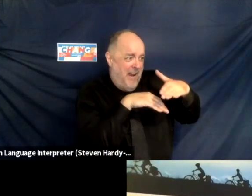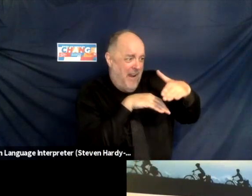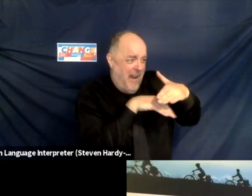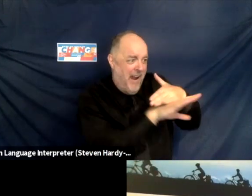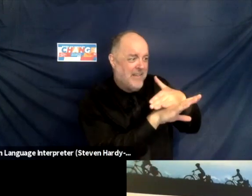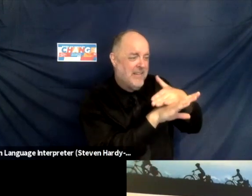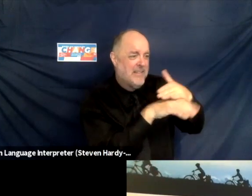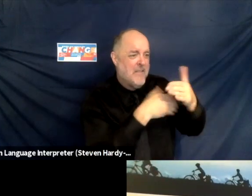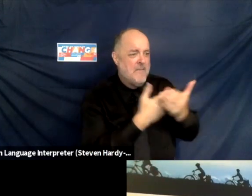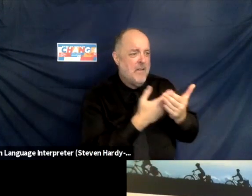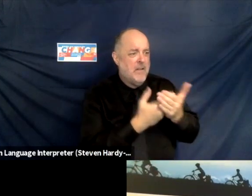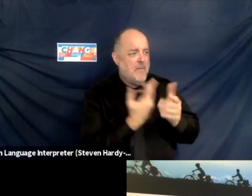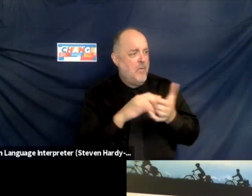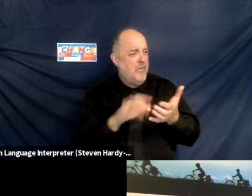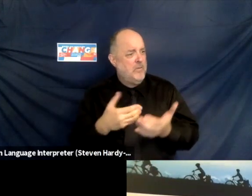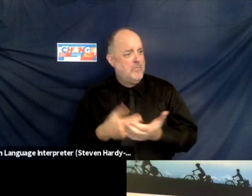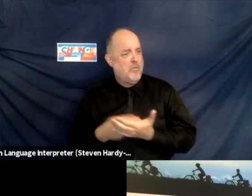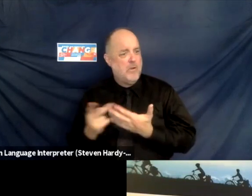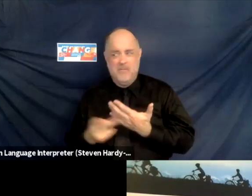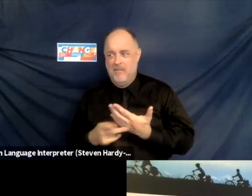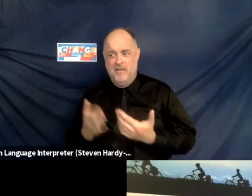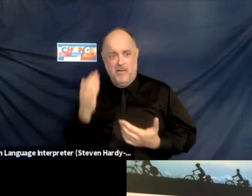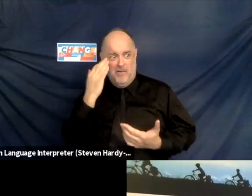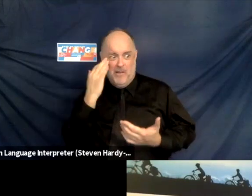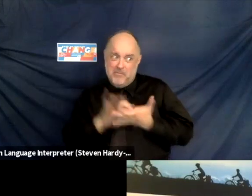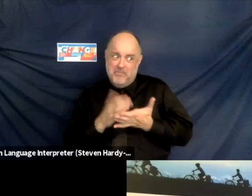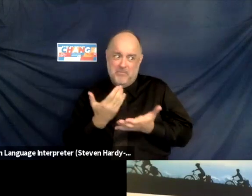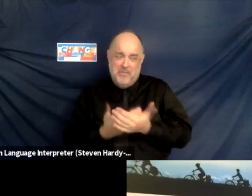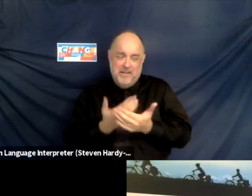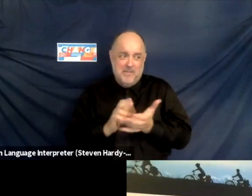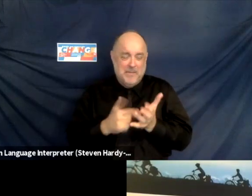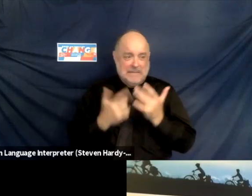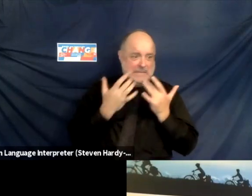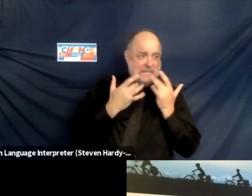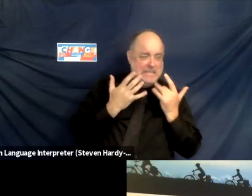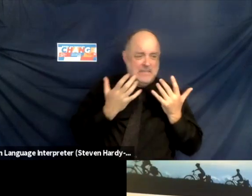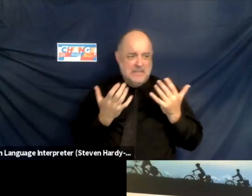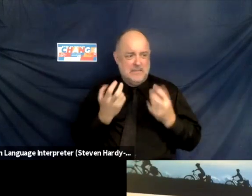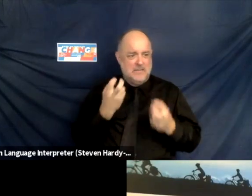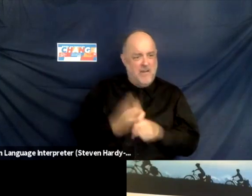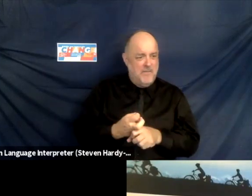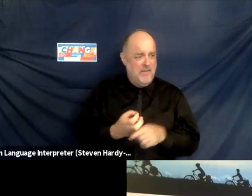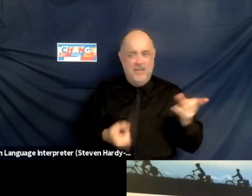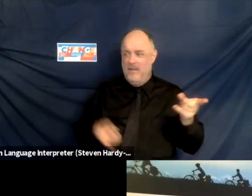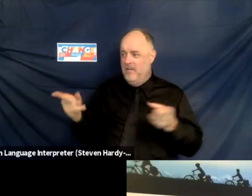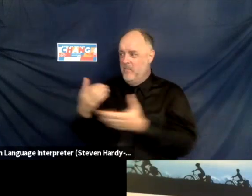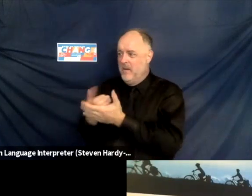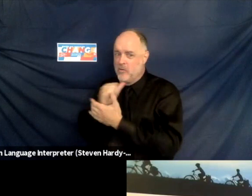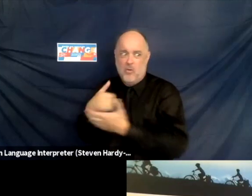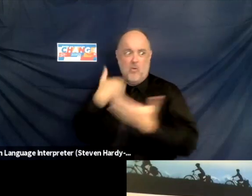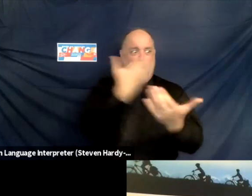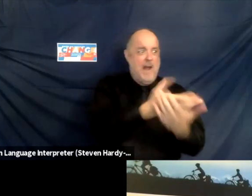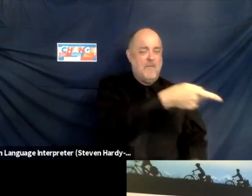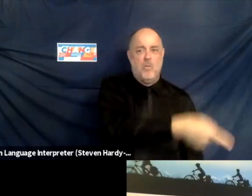funding for these initiatives. I mean, money does dry it up sometimes, and sometimes these neighborhoods don't get to it on time and